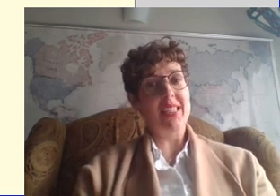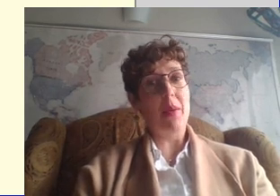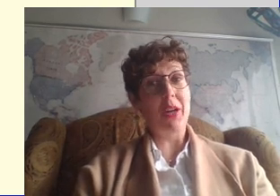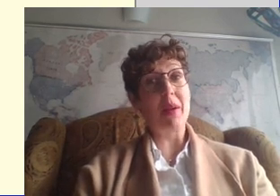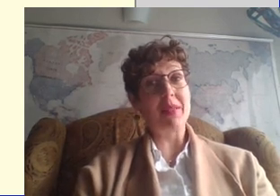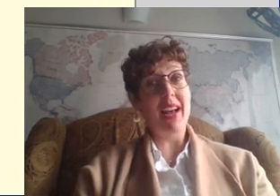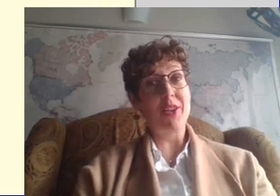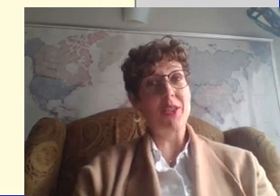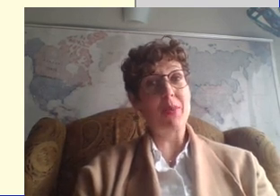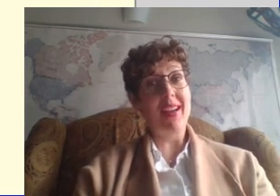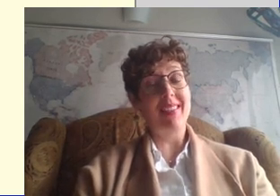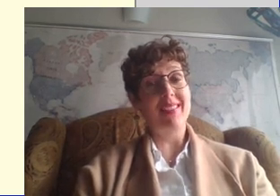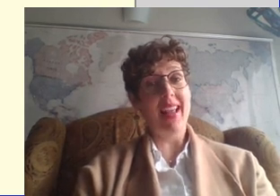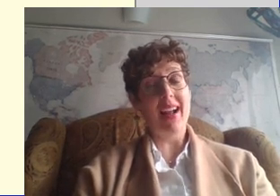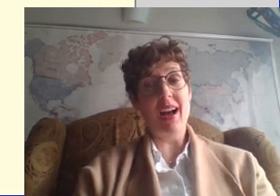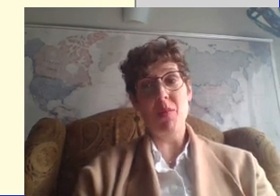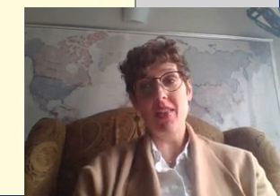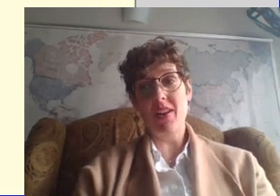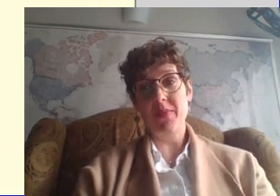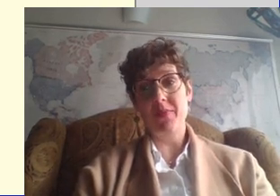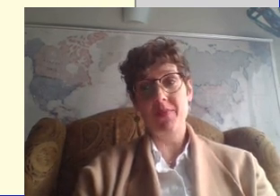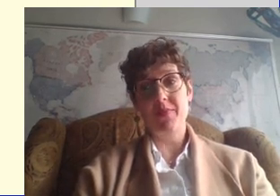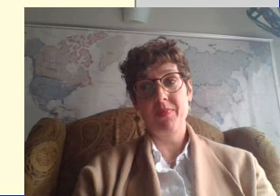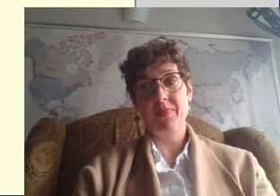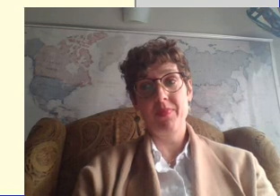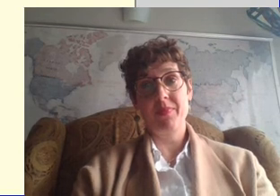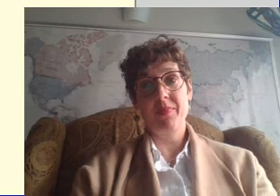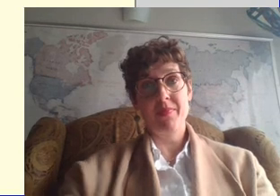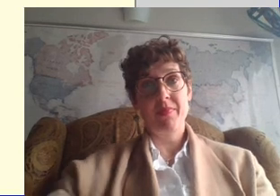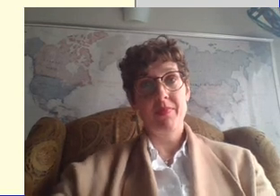summer. Summer comes after spring, that hot weather.